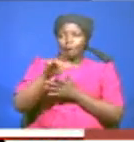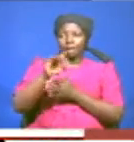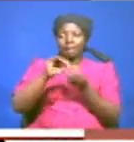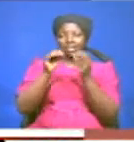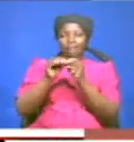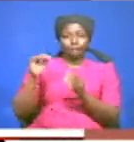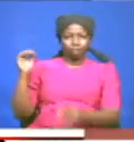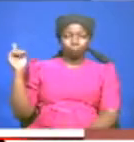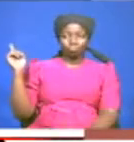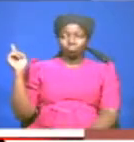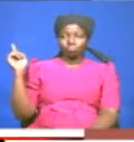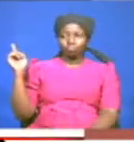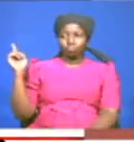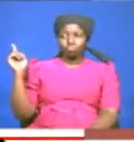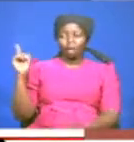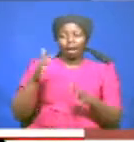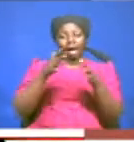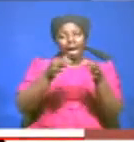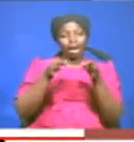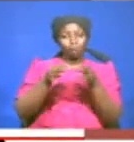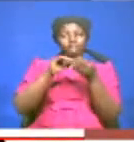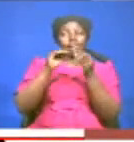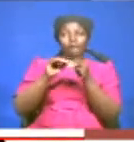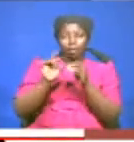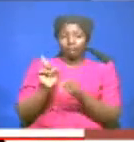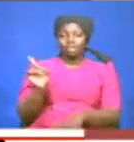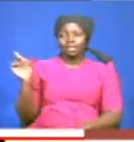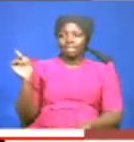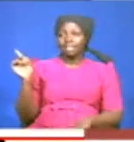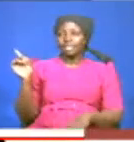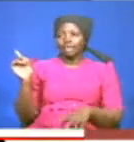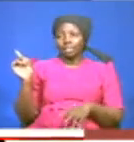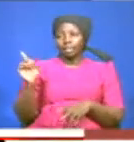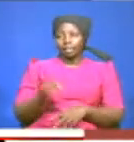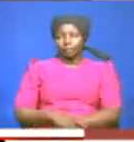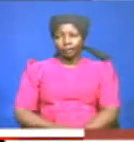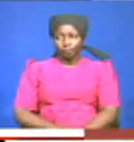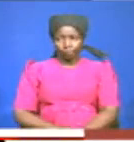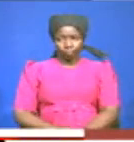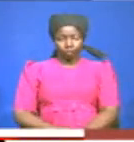808-9700. Account number, you write the name Catherine Kasavuli.